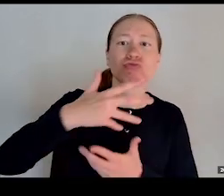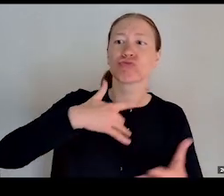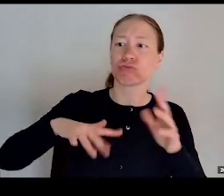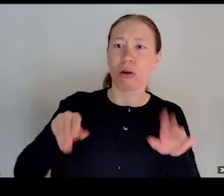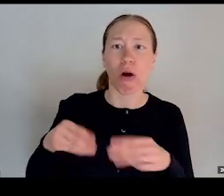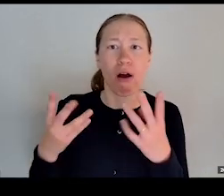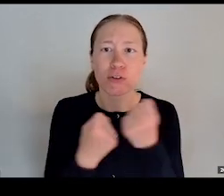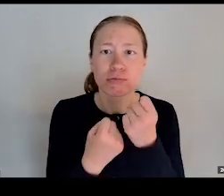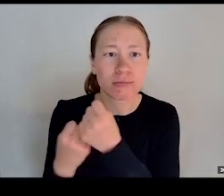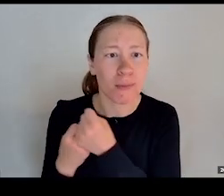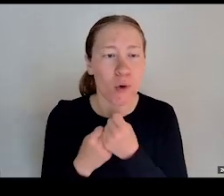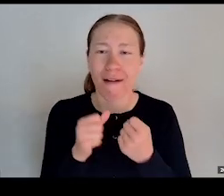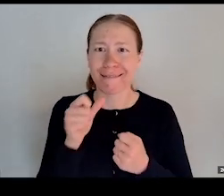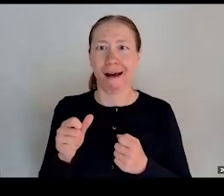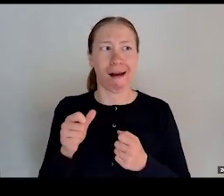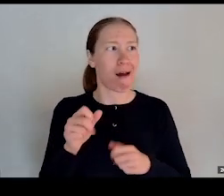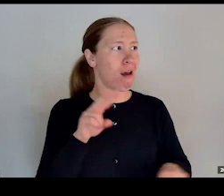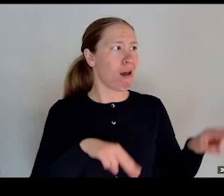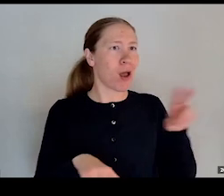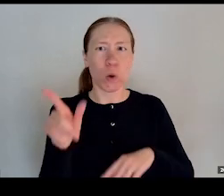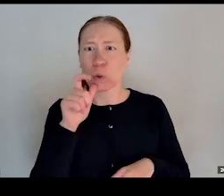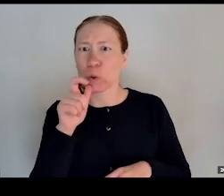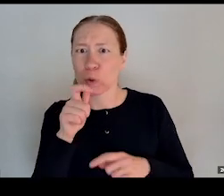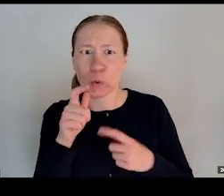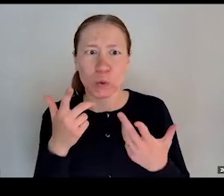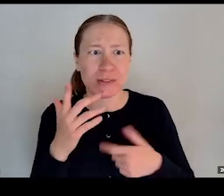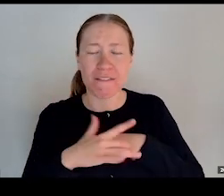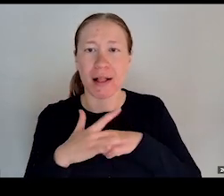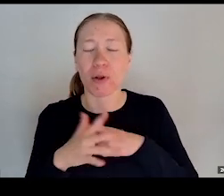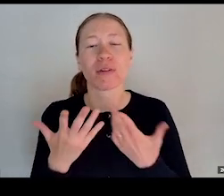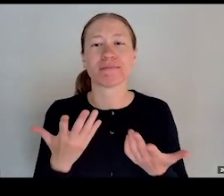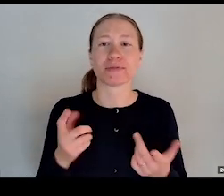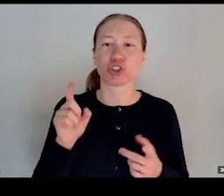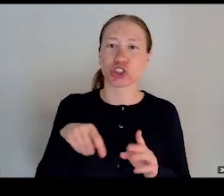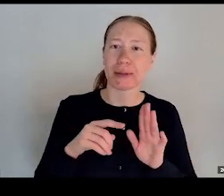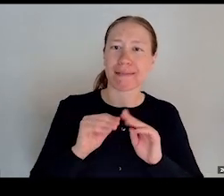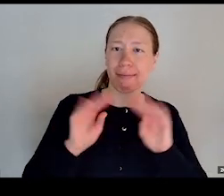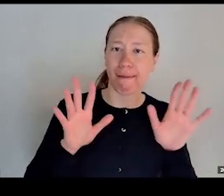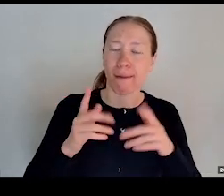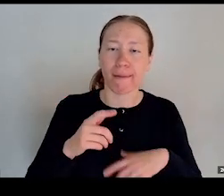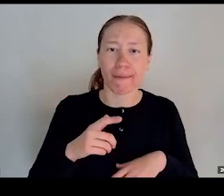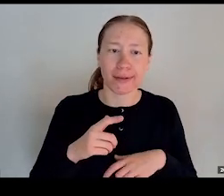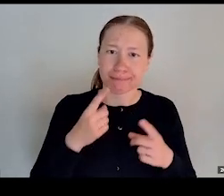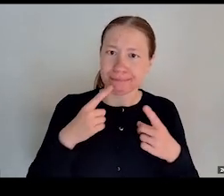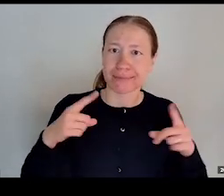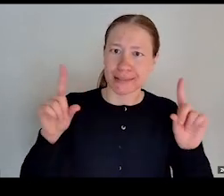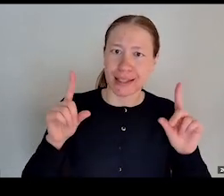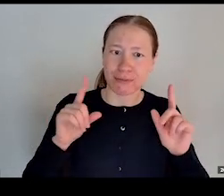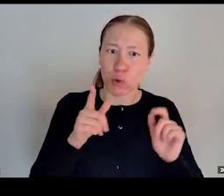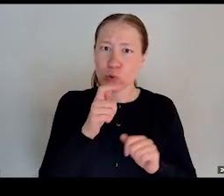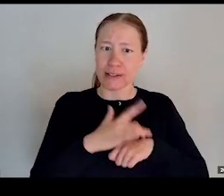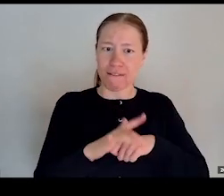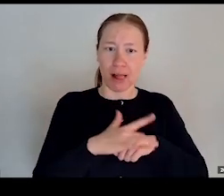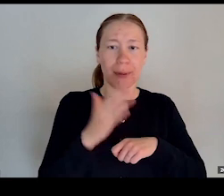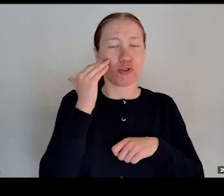that information. The more that we make it clear and accessible and available, the less people are having to seek out our resources and wonder